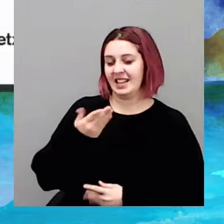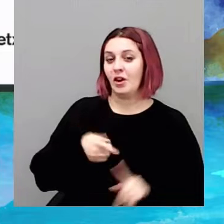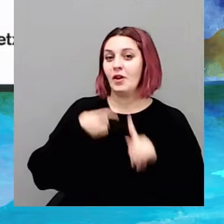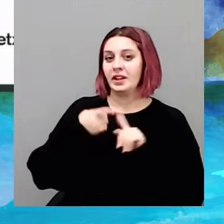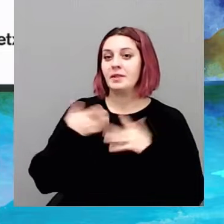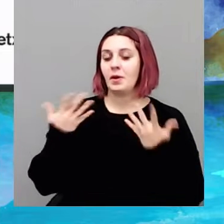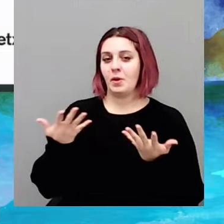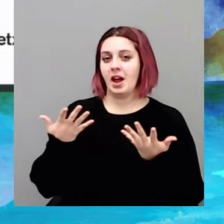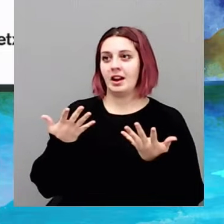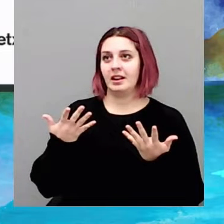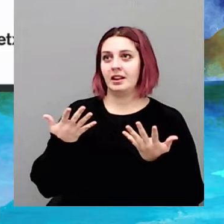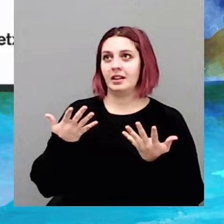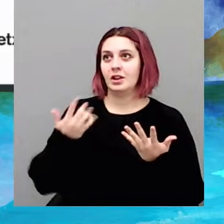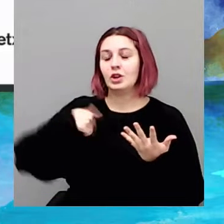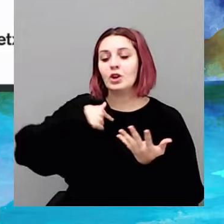And